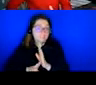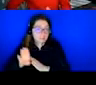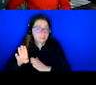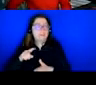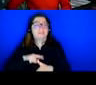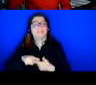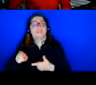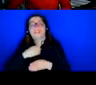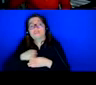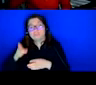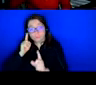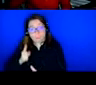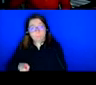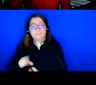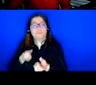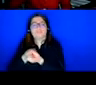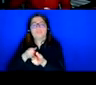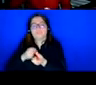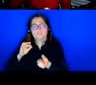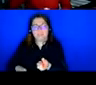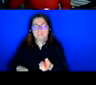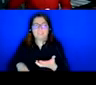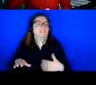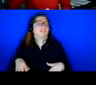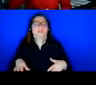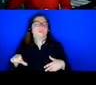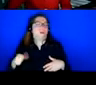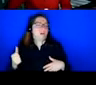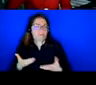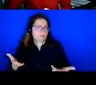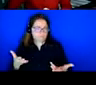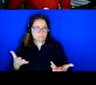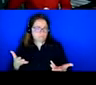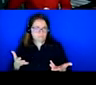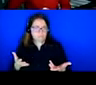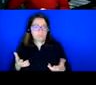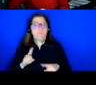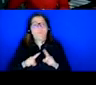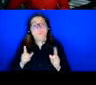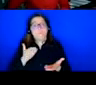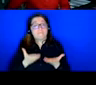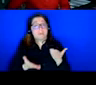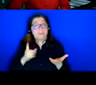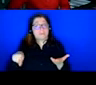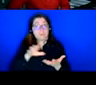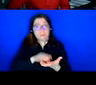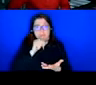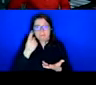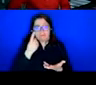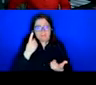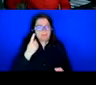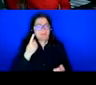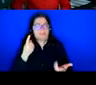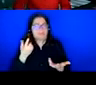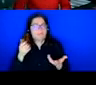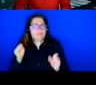benefits. What other aspects does your agency have? Or what are you learning about that you want in an agency? So when you're looking for that new role,